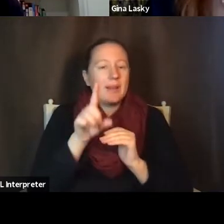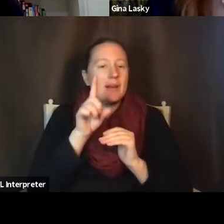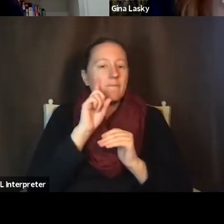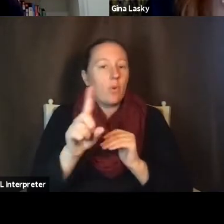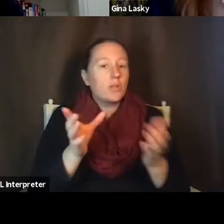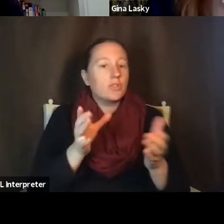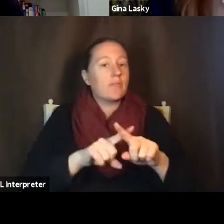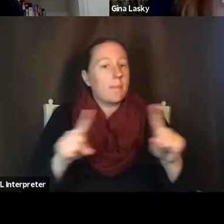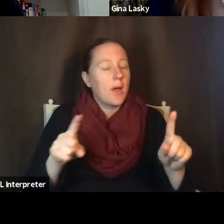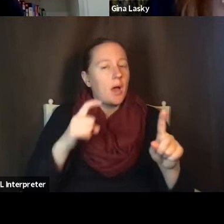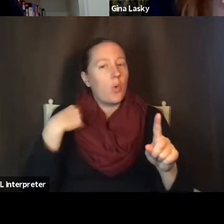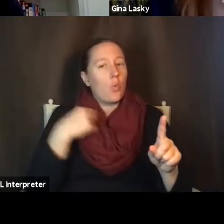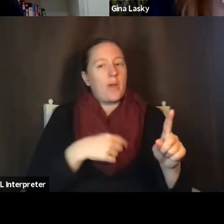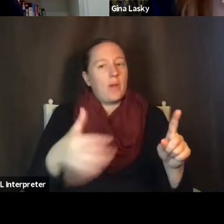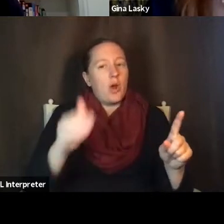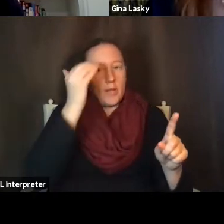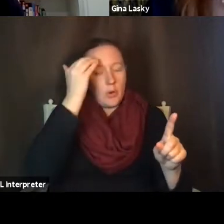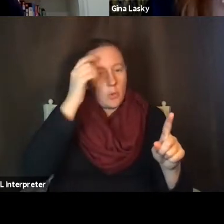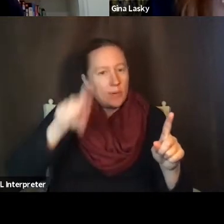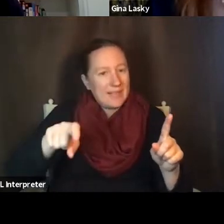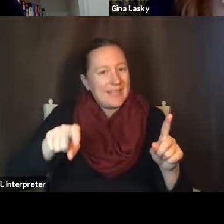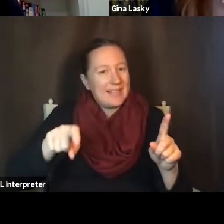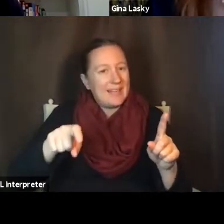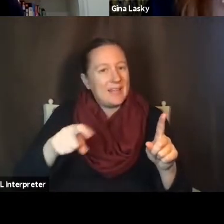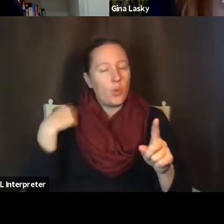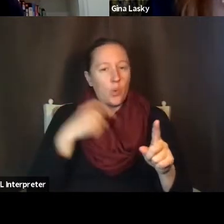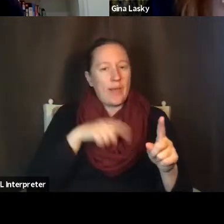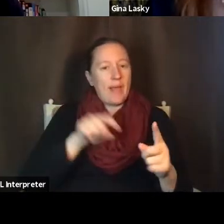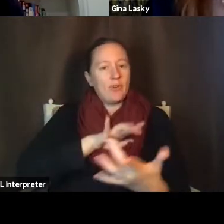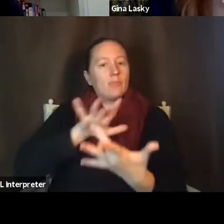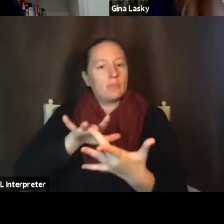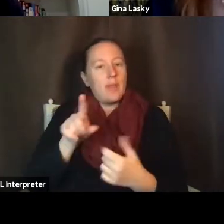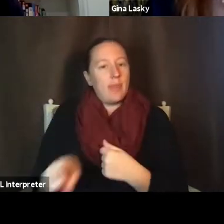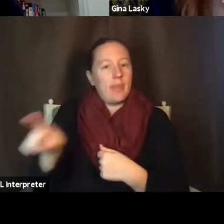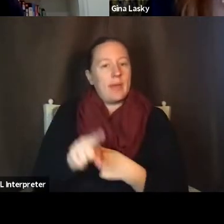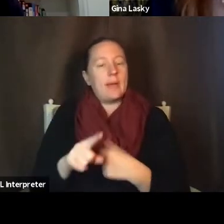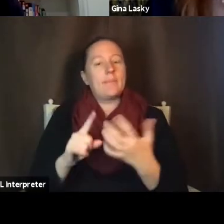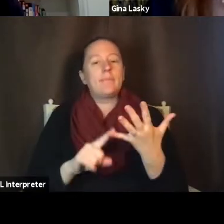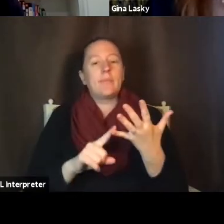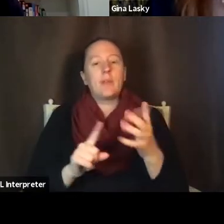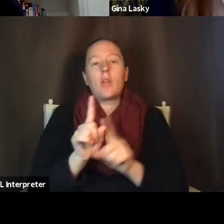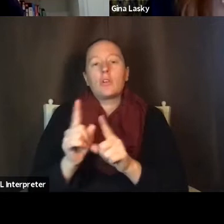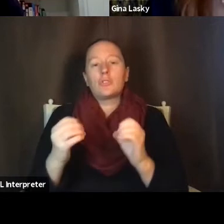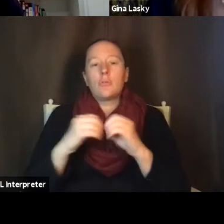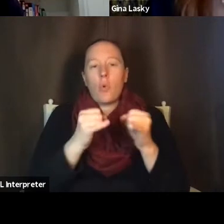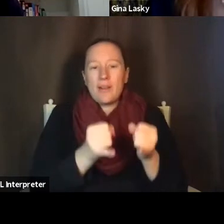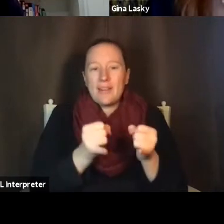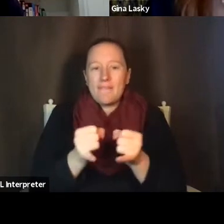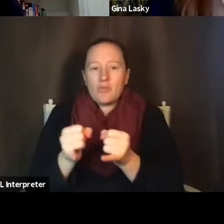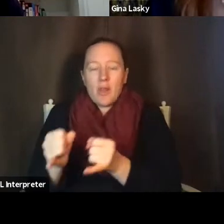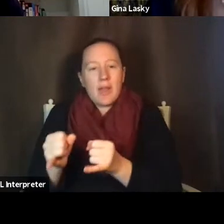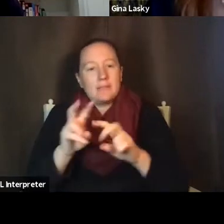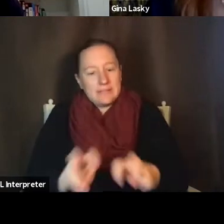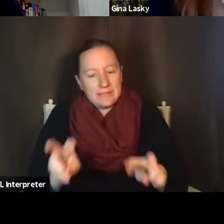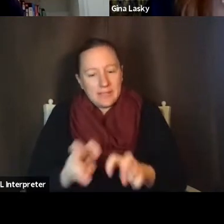that intensive outreach and proactive outreach, and then a much more individualized assessment of need and wrapping